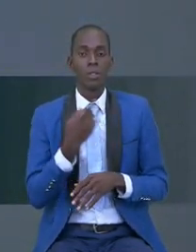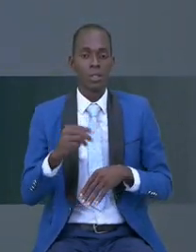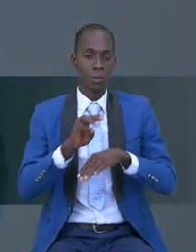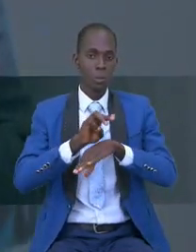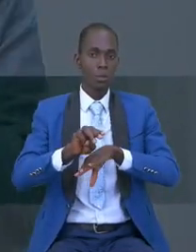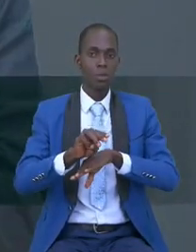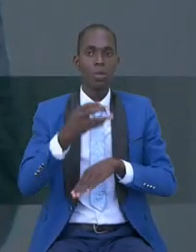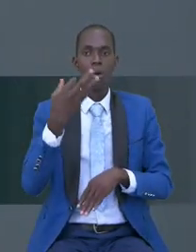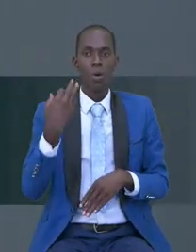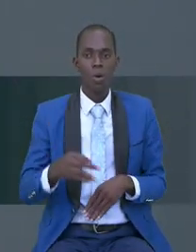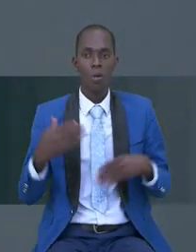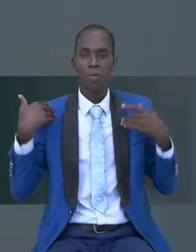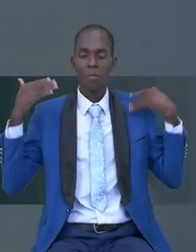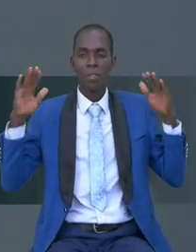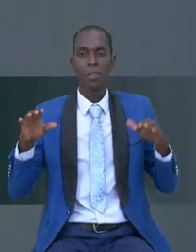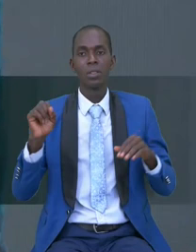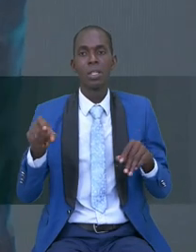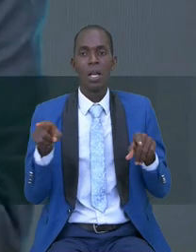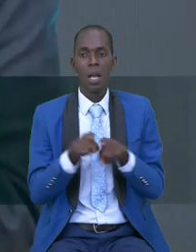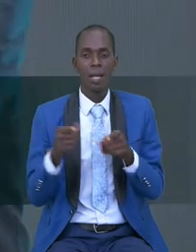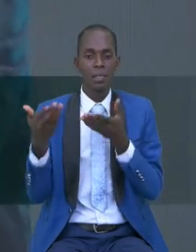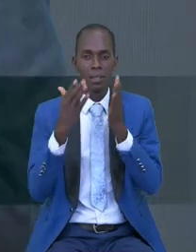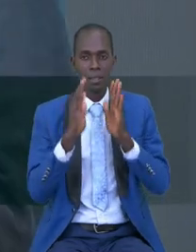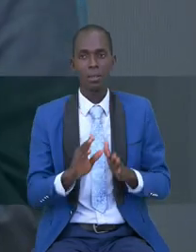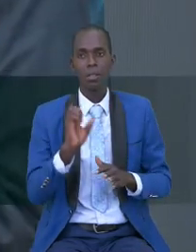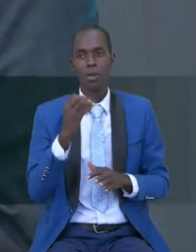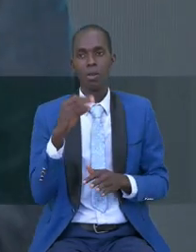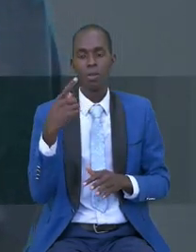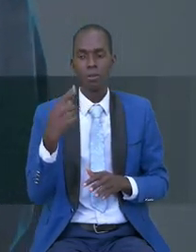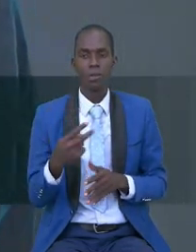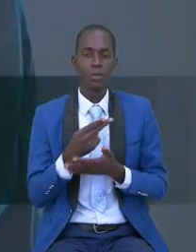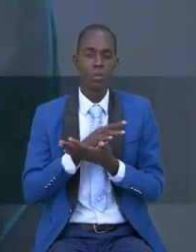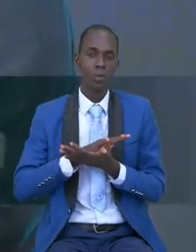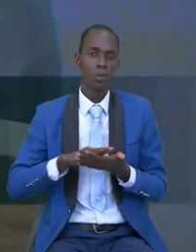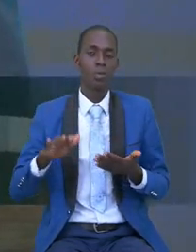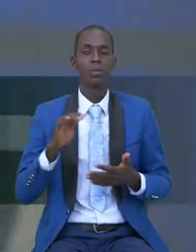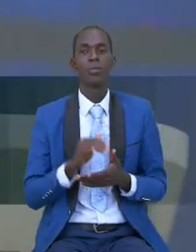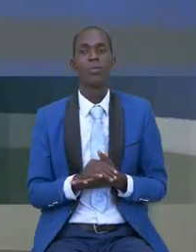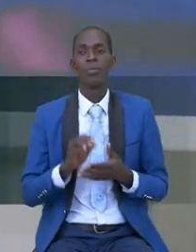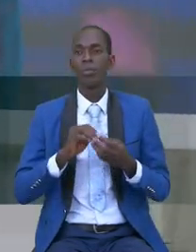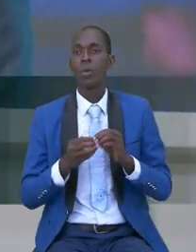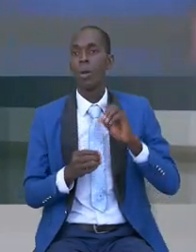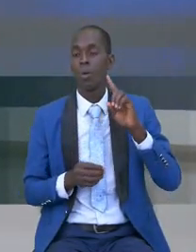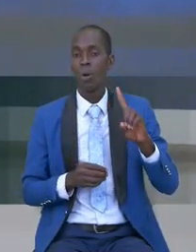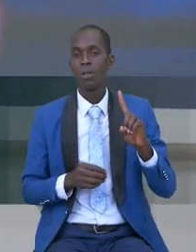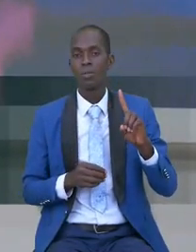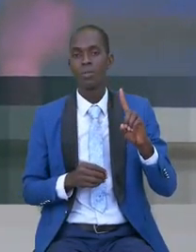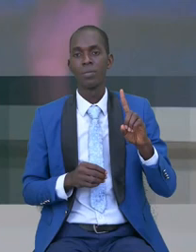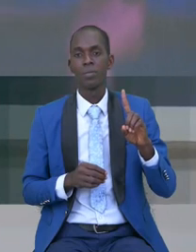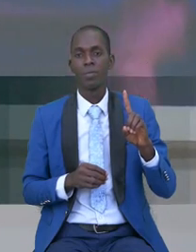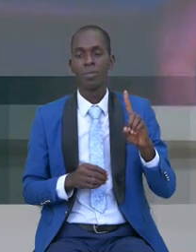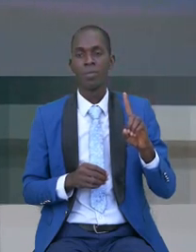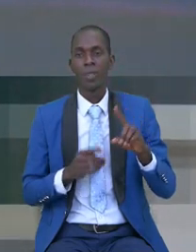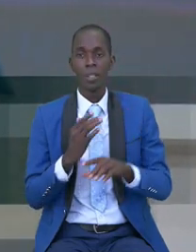angels as servants of the godly. Look at number one. Number one, we're looking